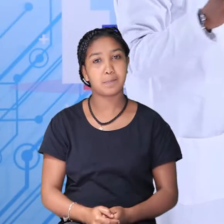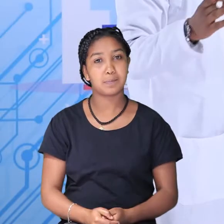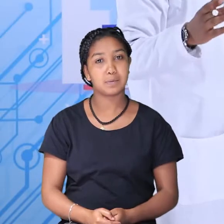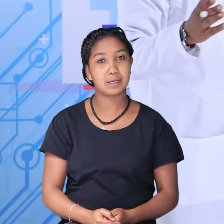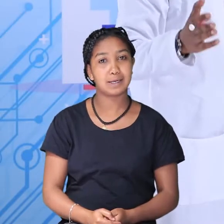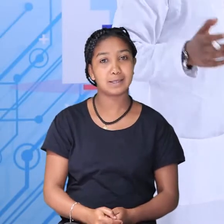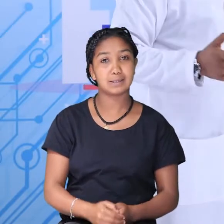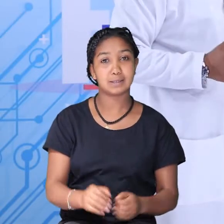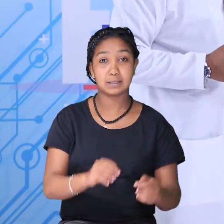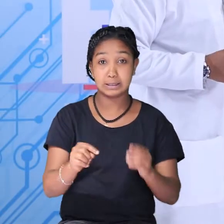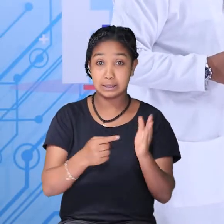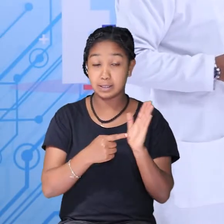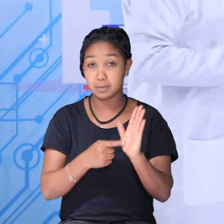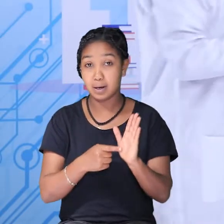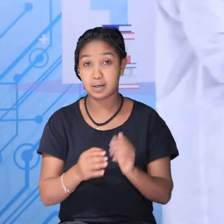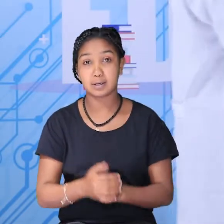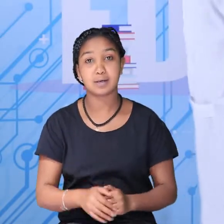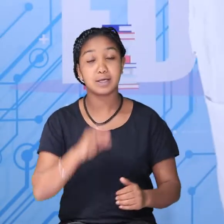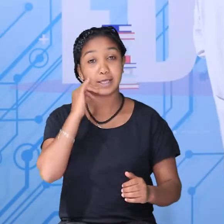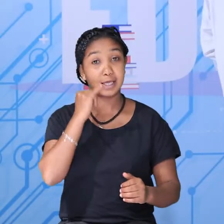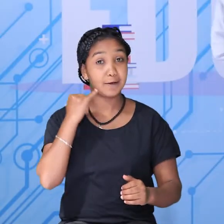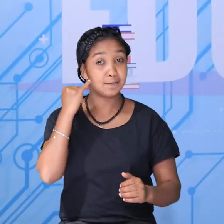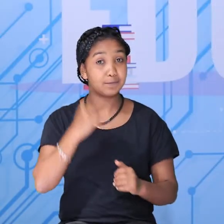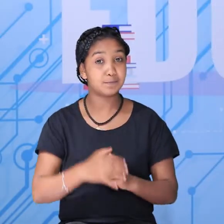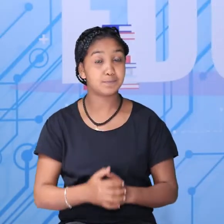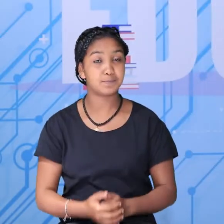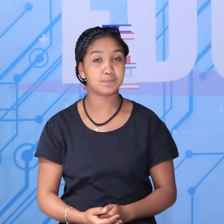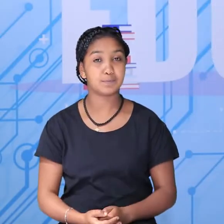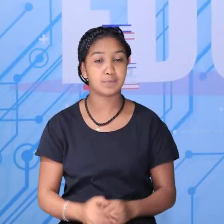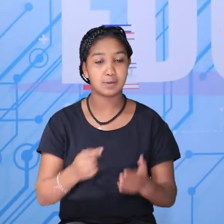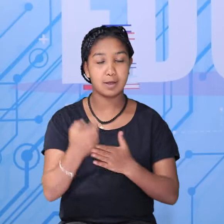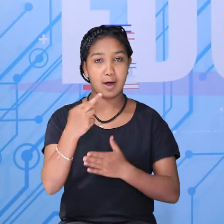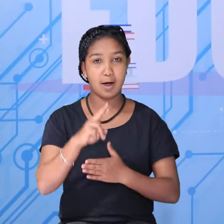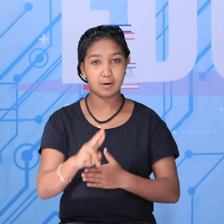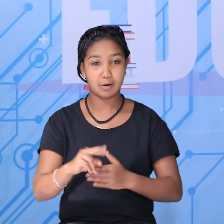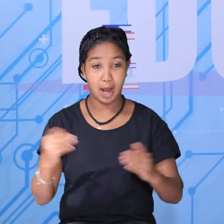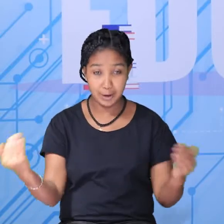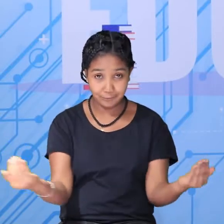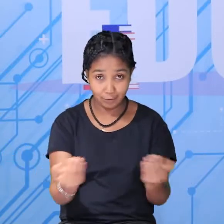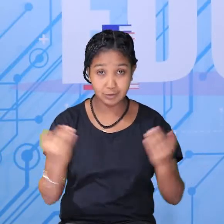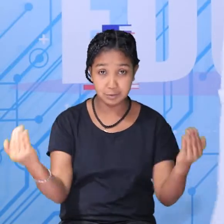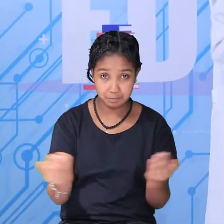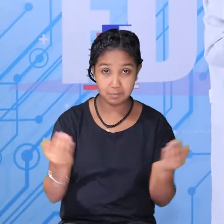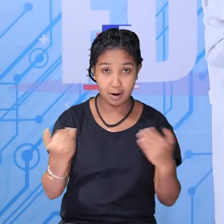in a such manner, if they are reinforced,